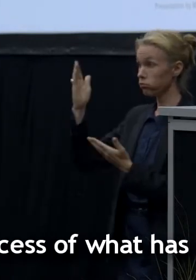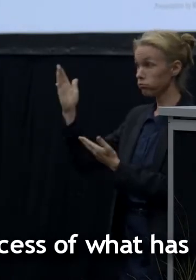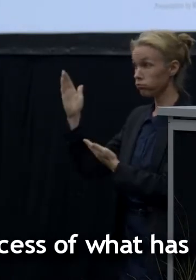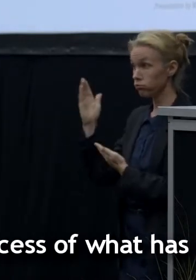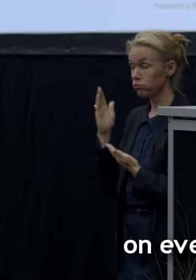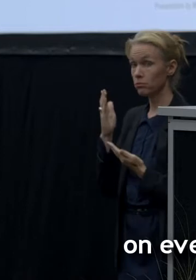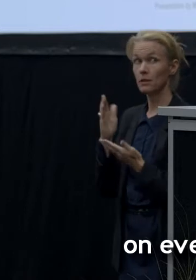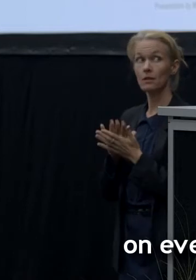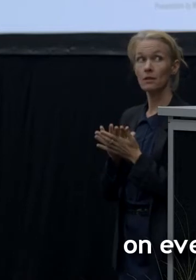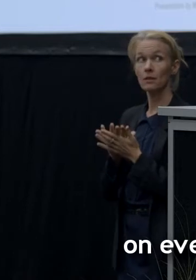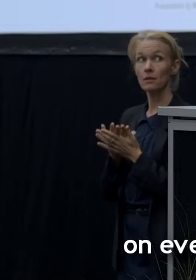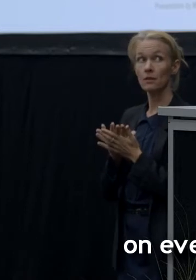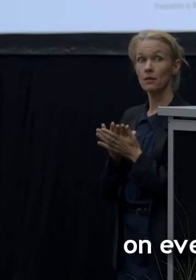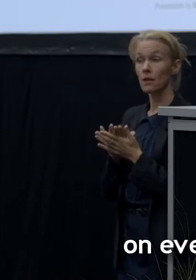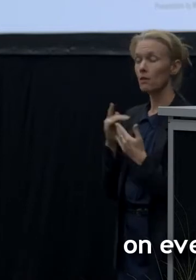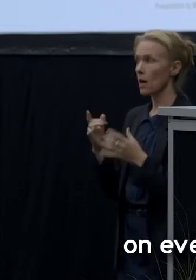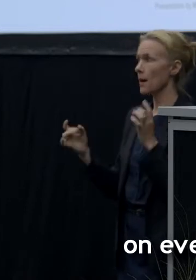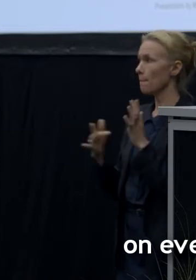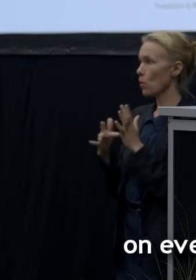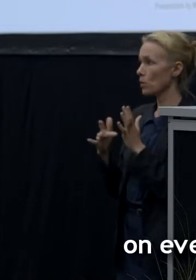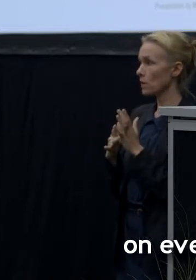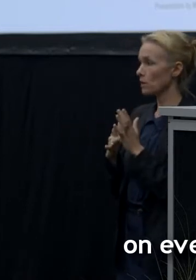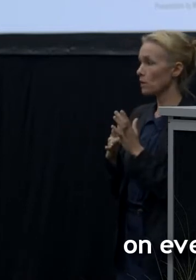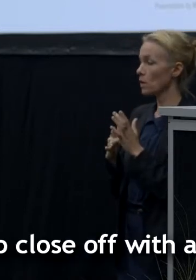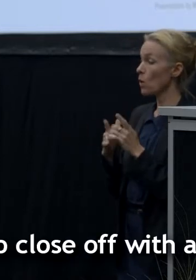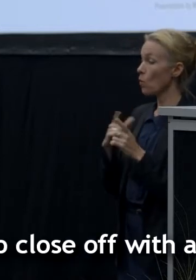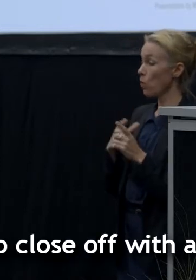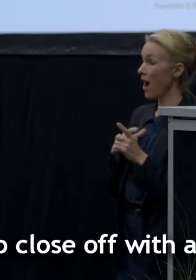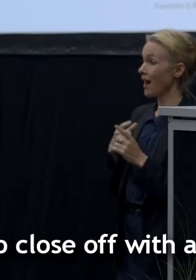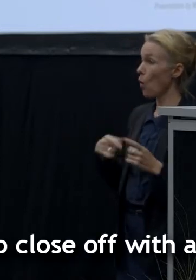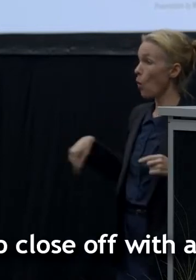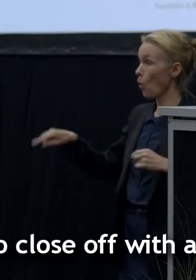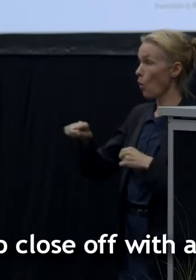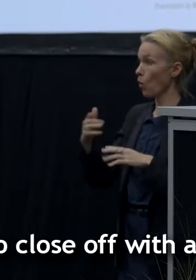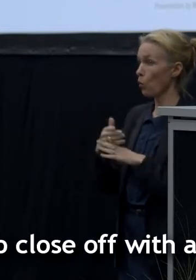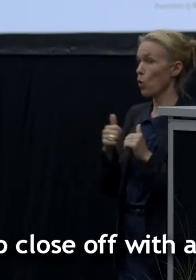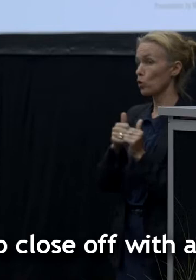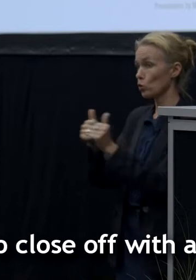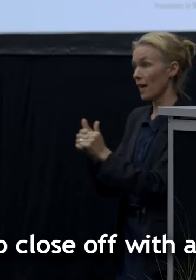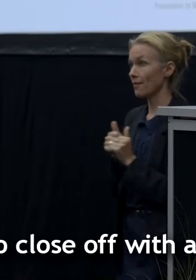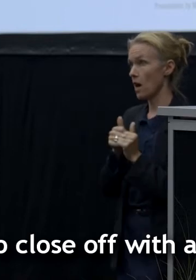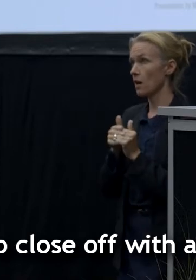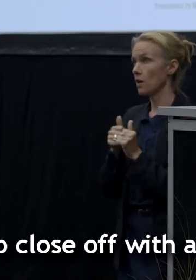is based on everyone's effort, but not of one. So I like to